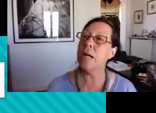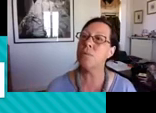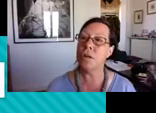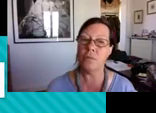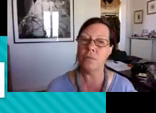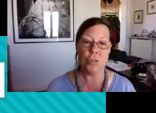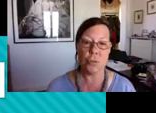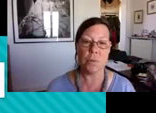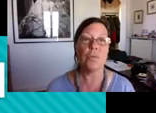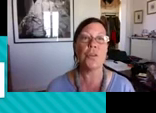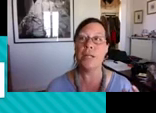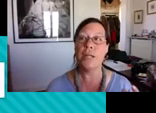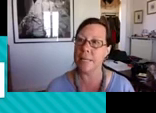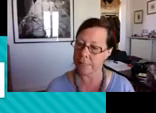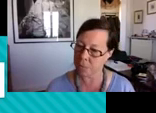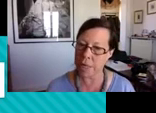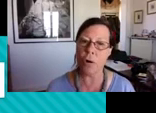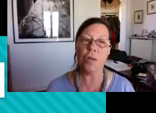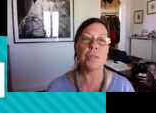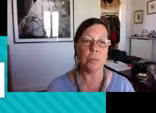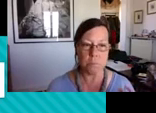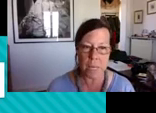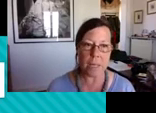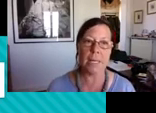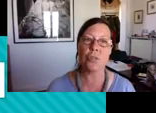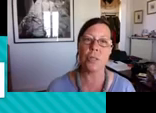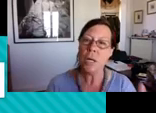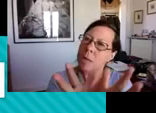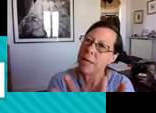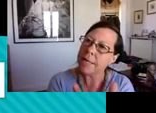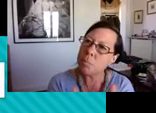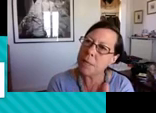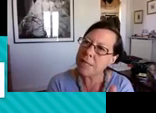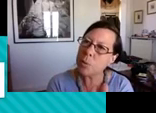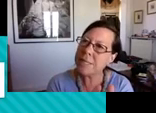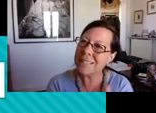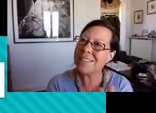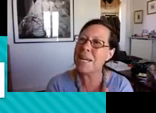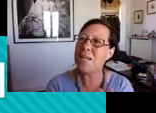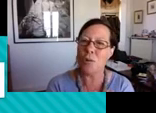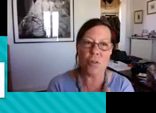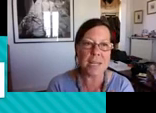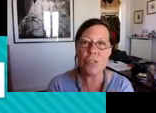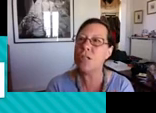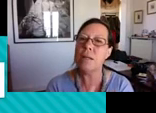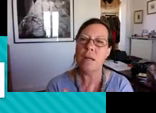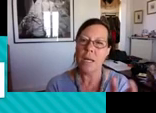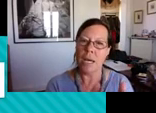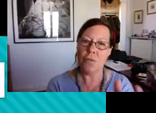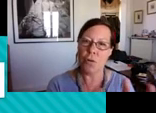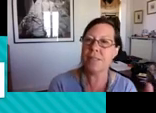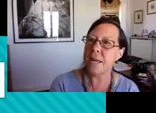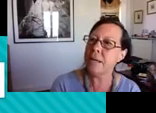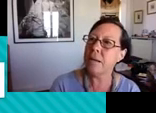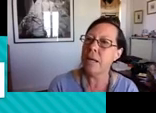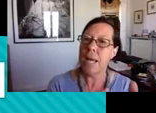an unresolved issue for the United States. We are also in an election year, but it explains what's at stake here for the nation and for